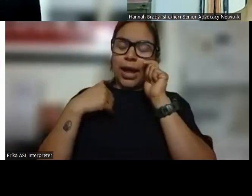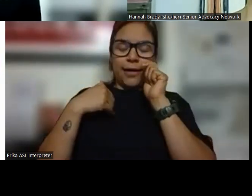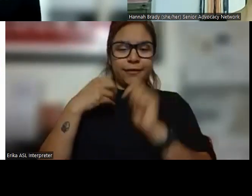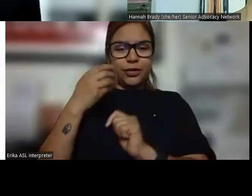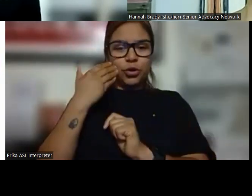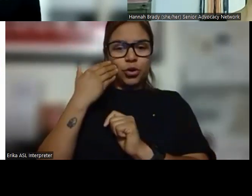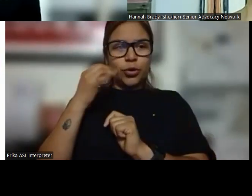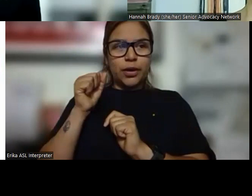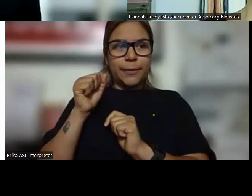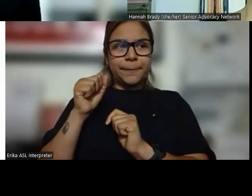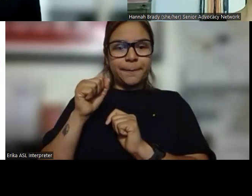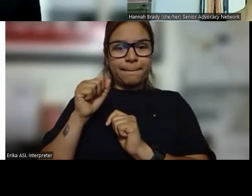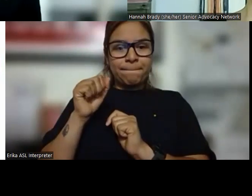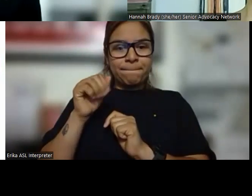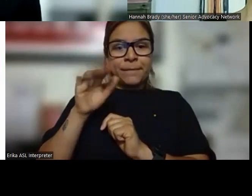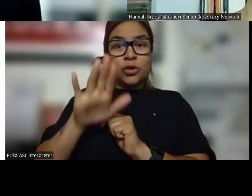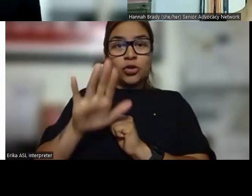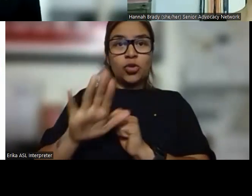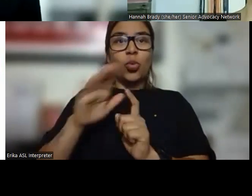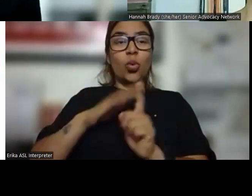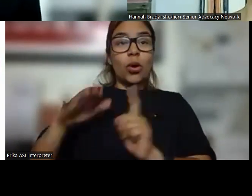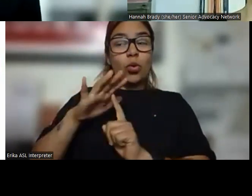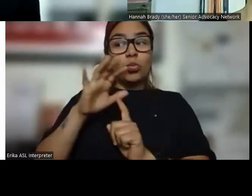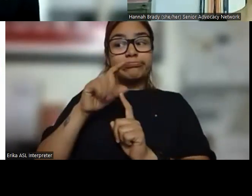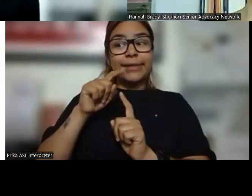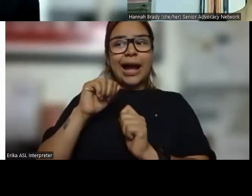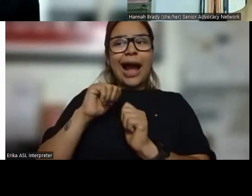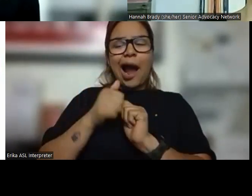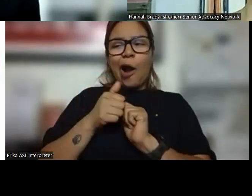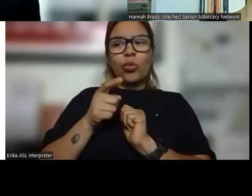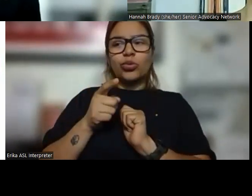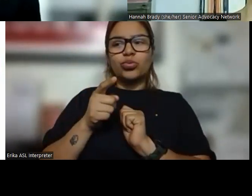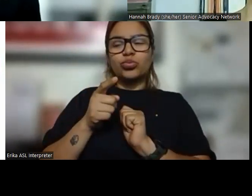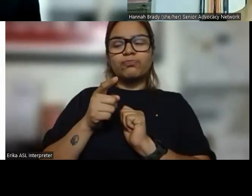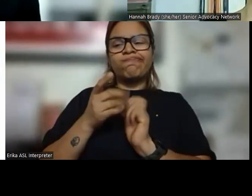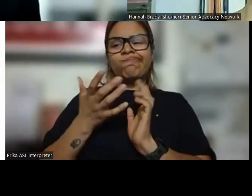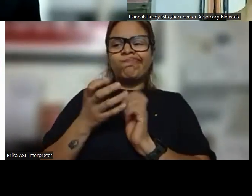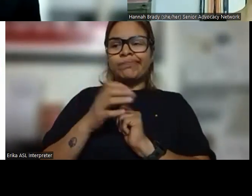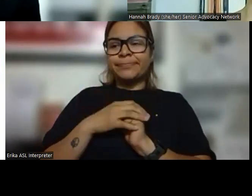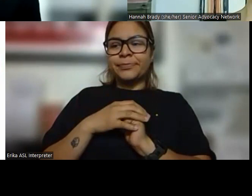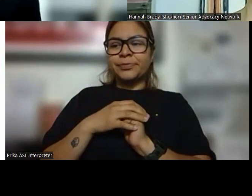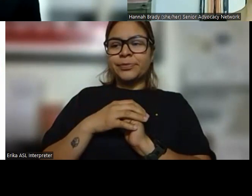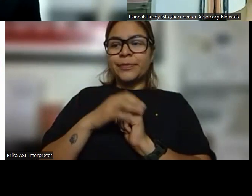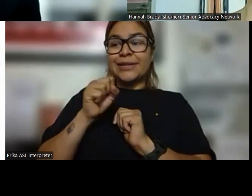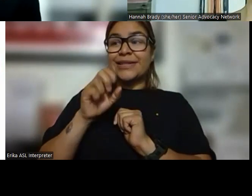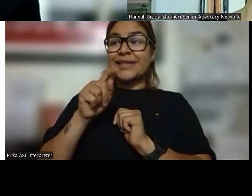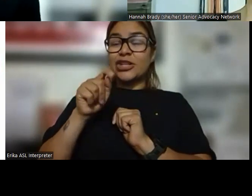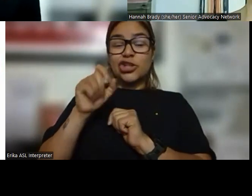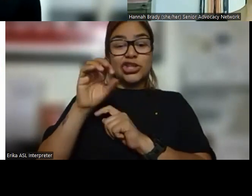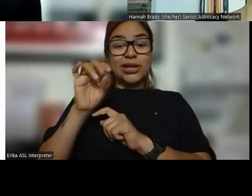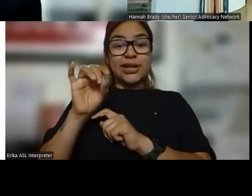care system in your area in order to have some Section 8 vouchers